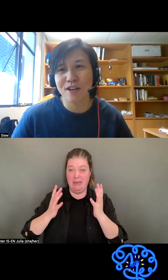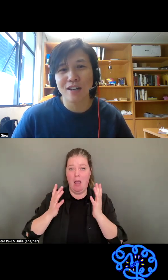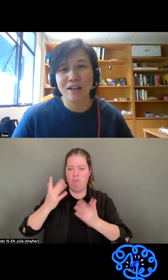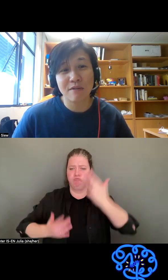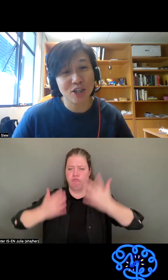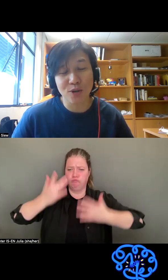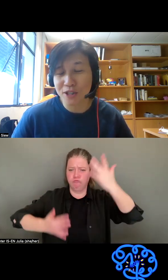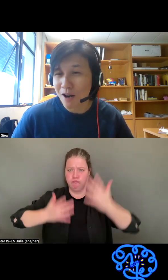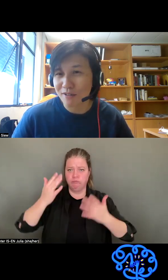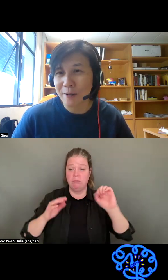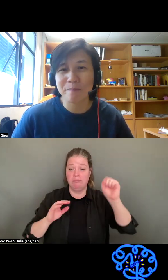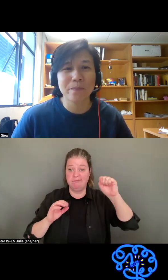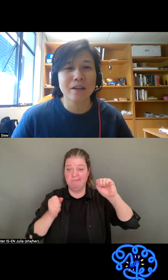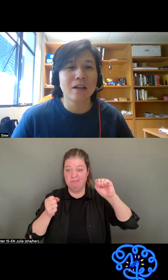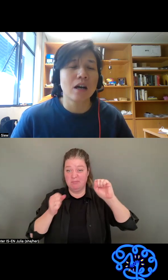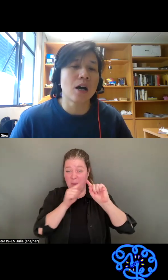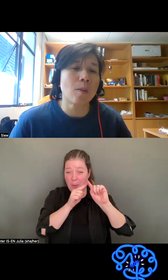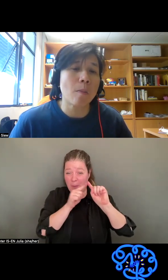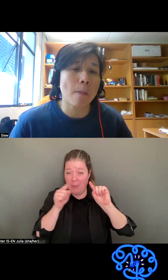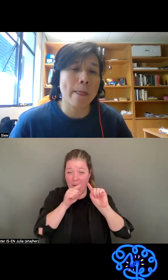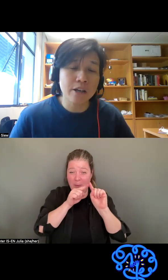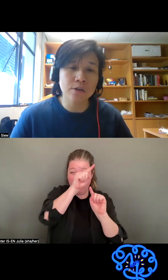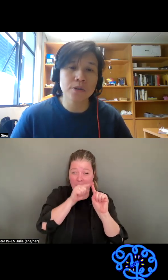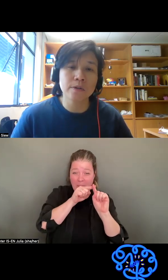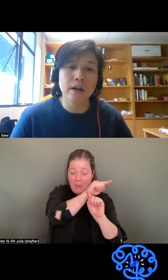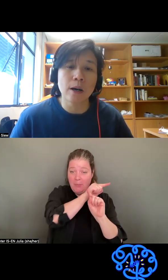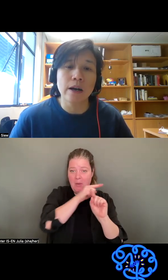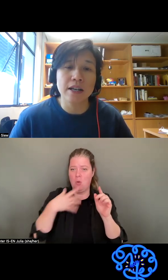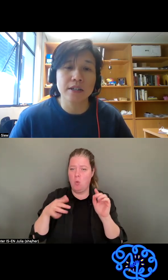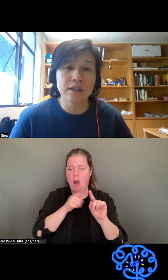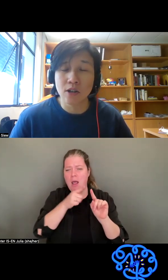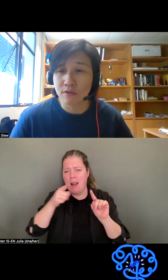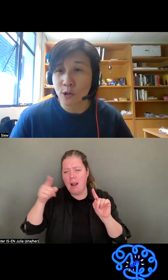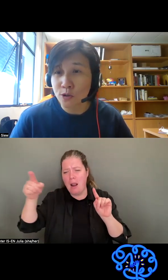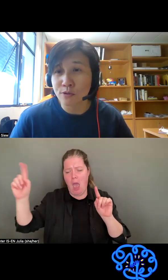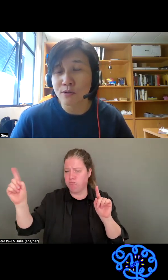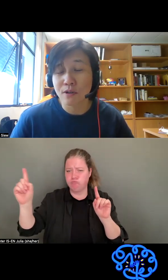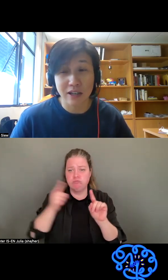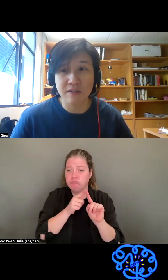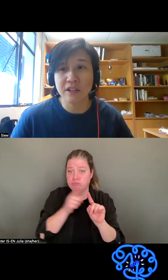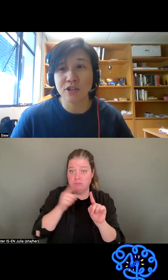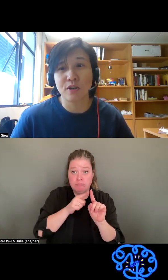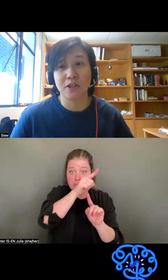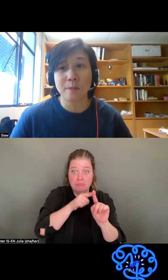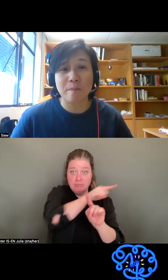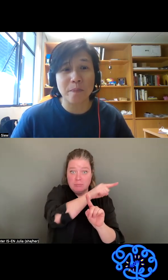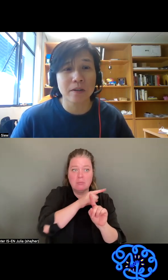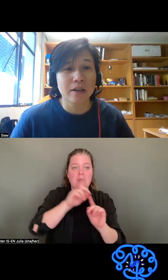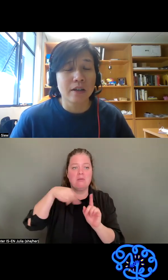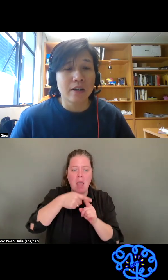path, average shortest path length. Um, and it also has a lot of local connectivity